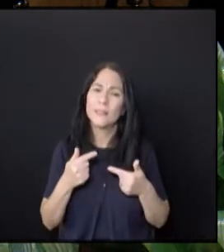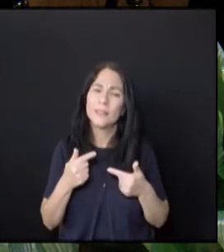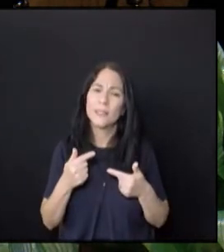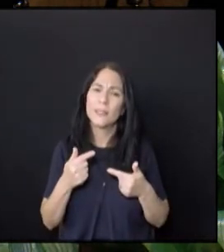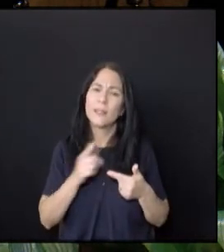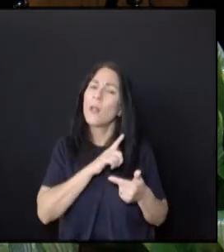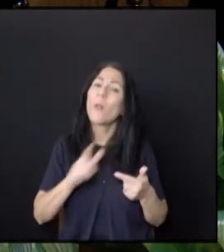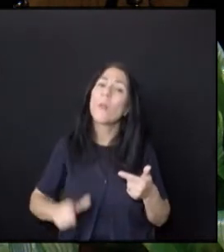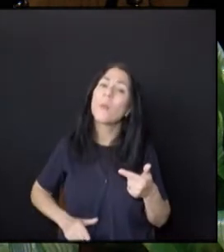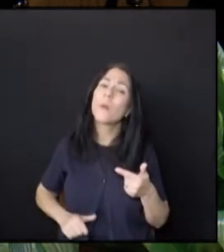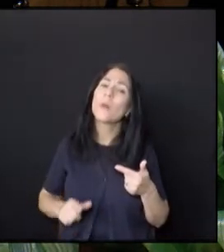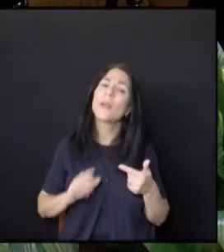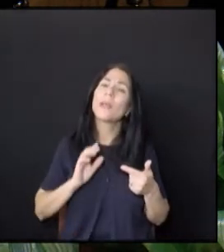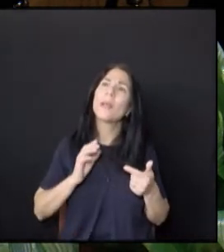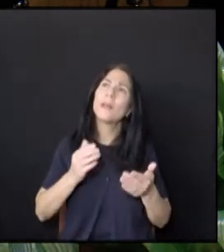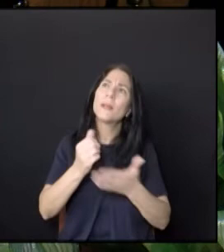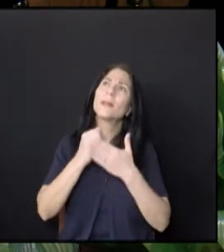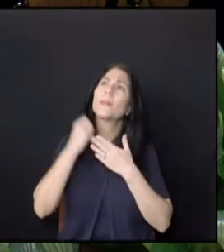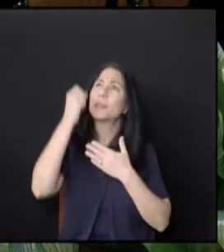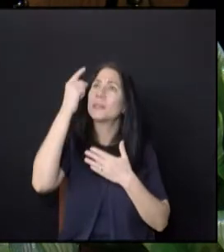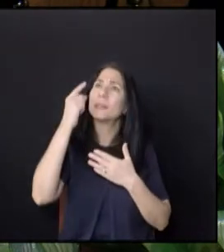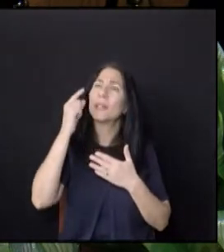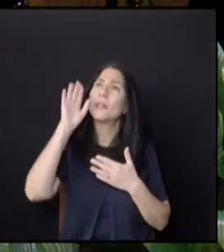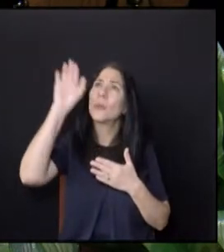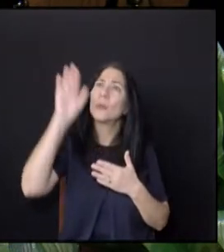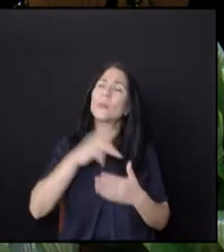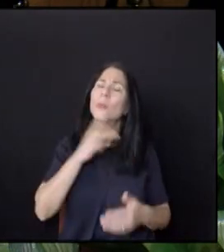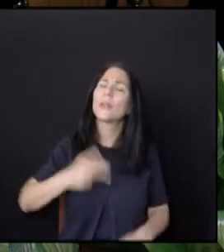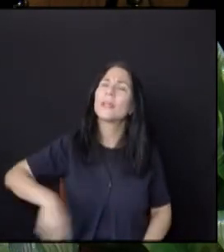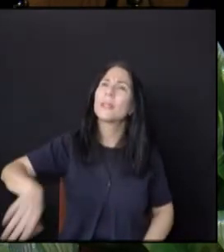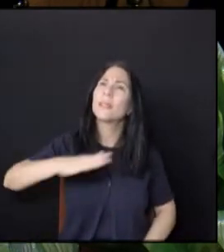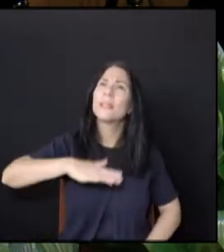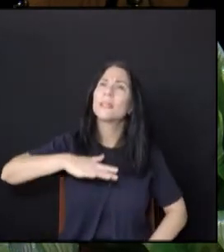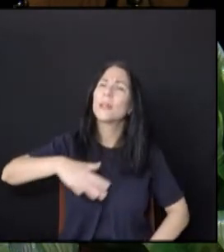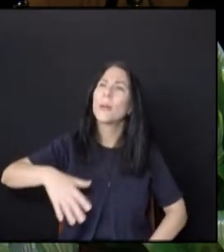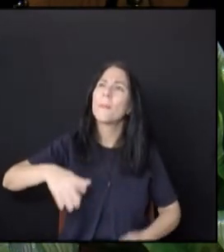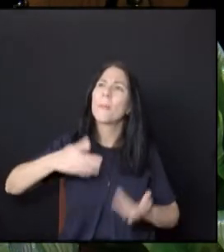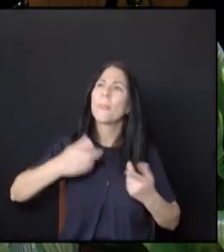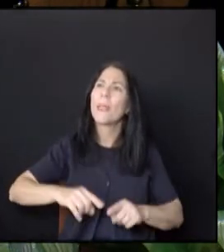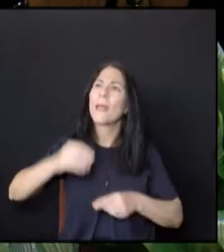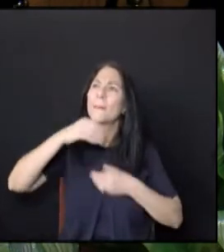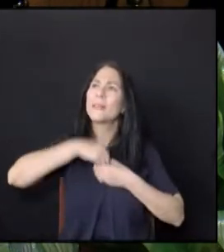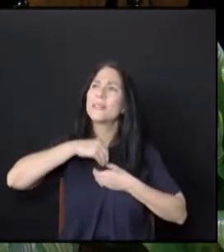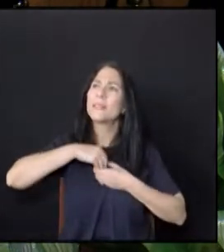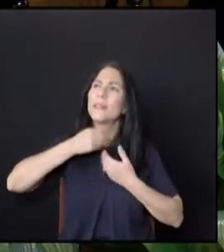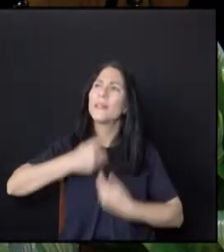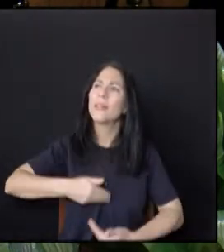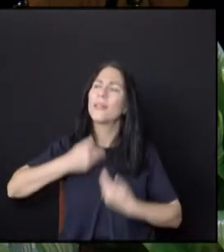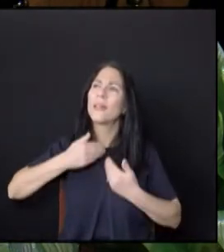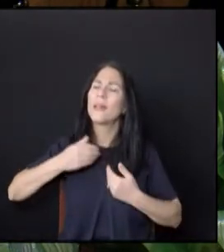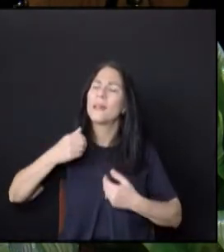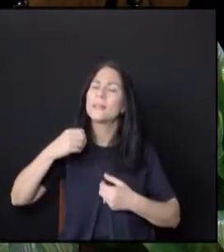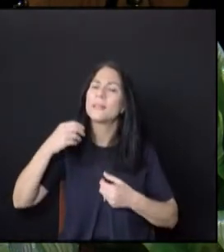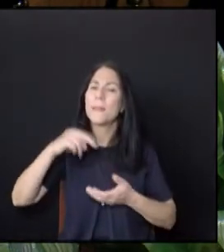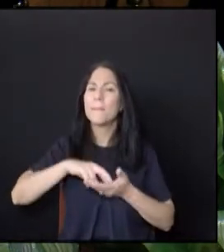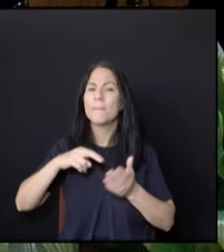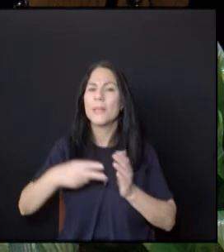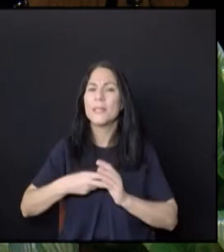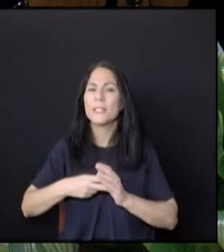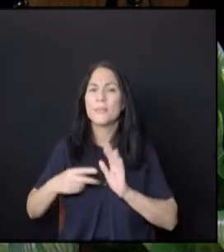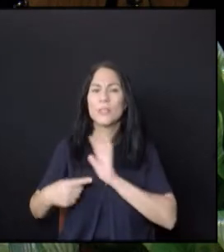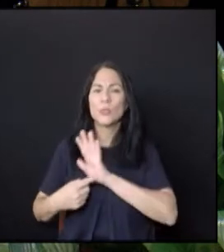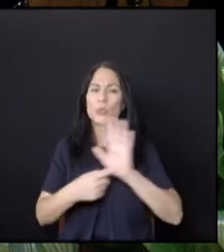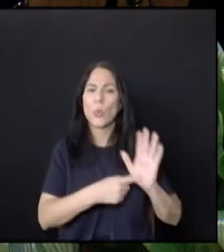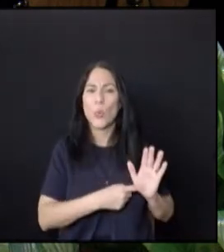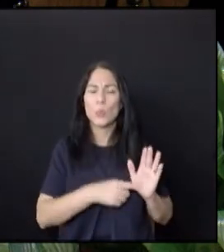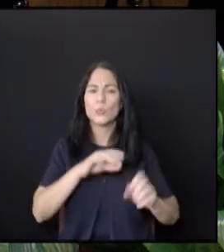Lord, open our eyes to your kingdom come within us, your kingdom that is meant to be made manifest in the earth through us. And let